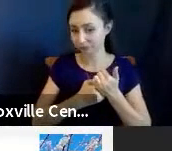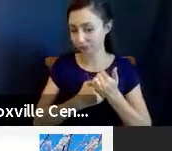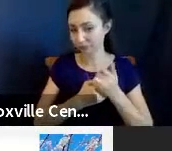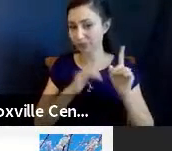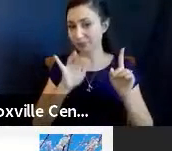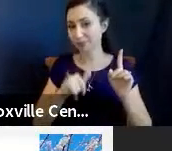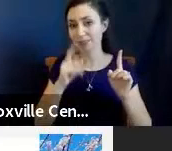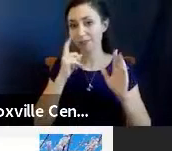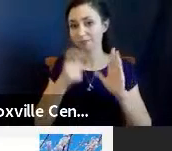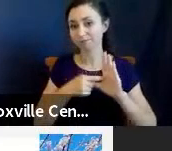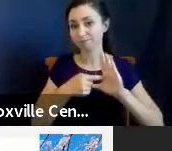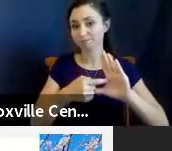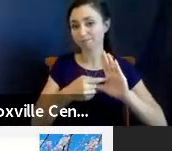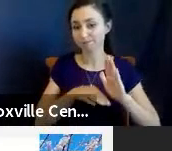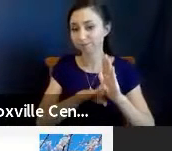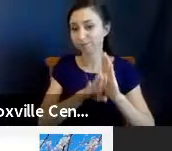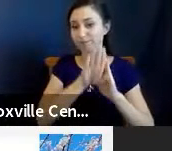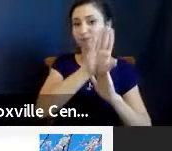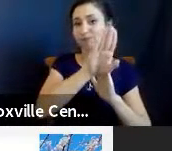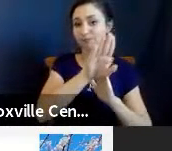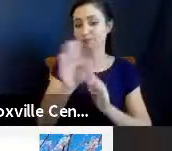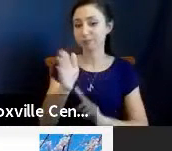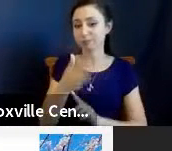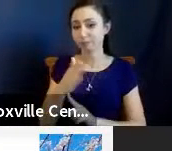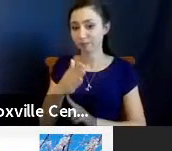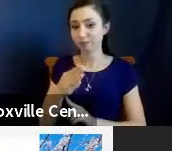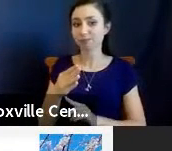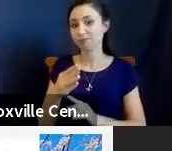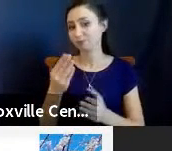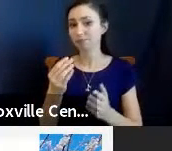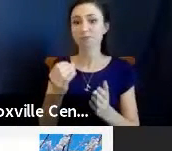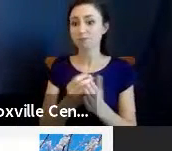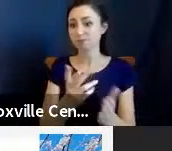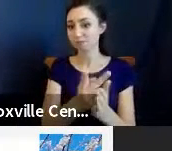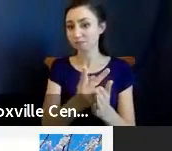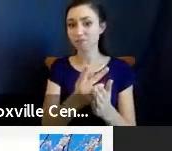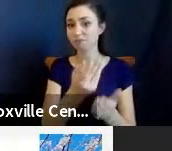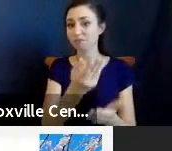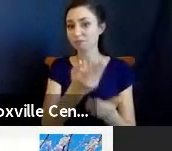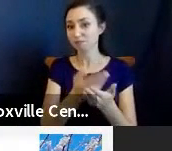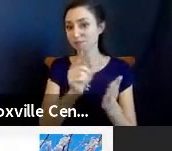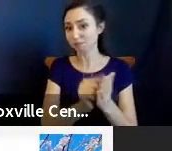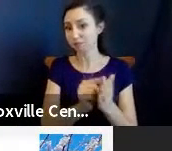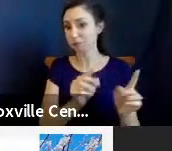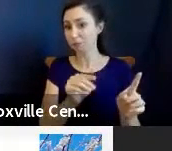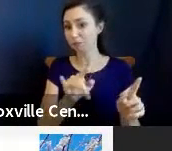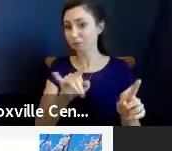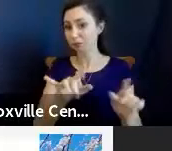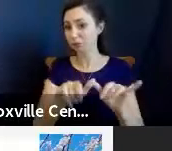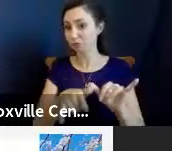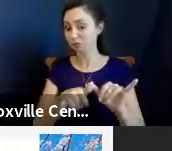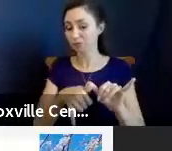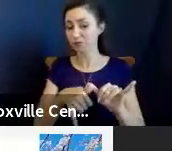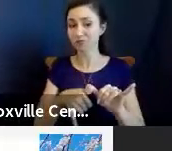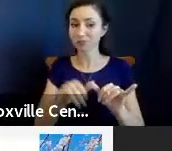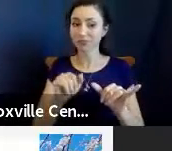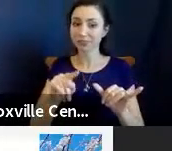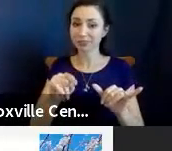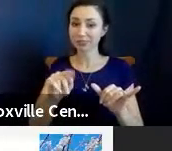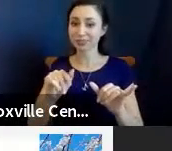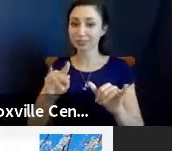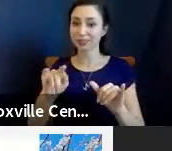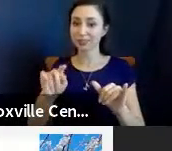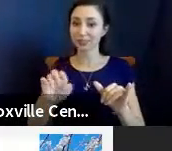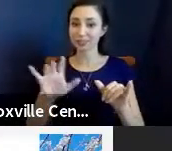upward trend. These flags are based on our published metrics that illustrate statistically significant shifts in the